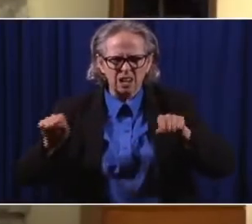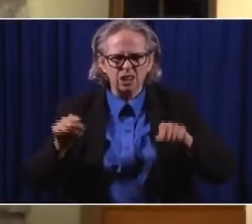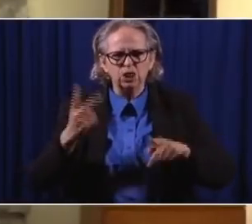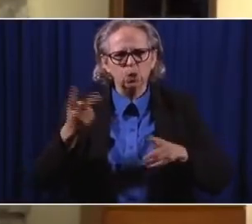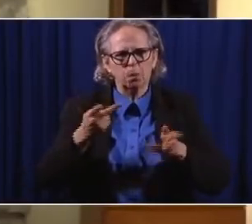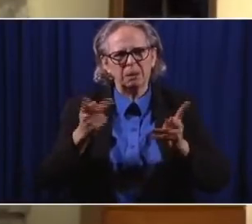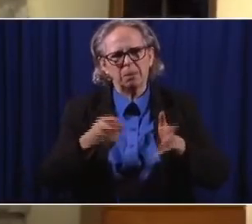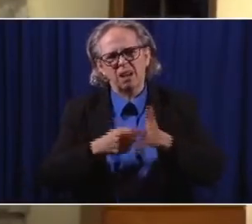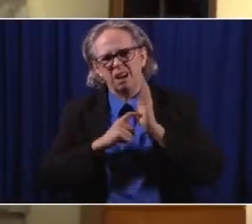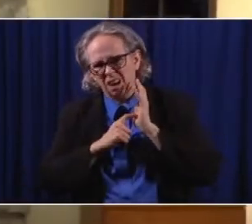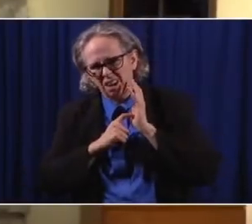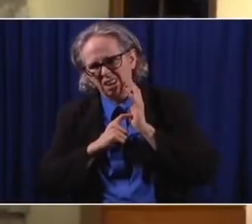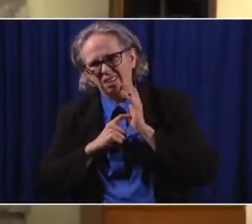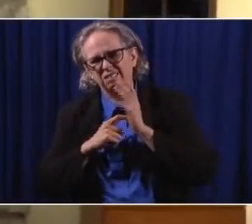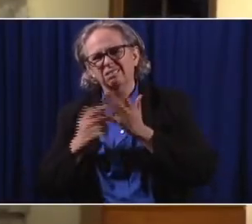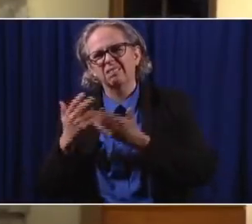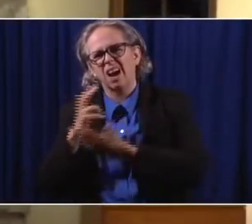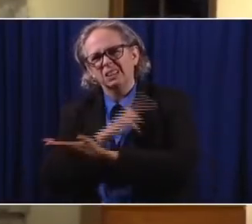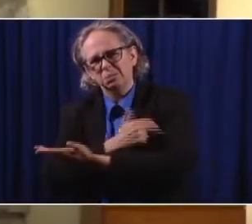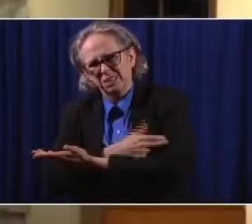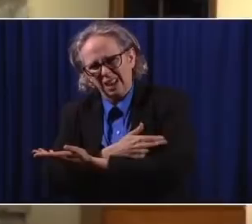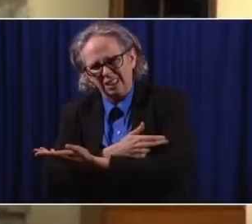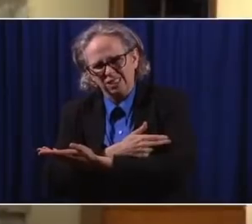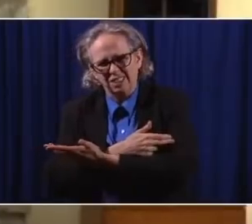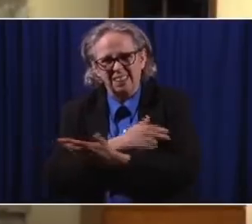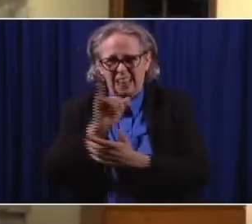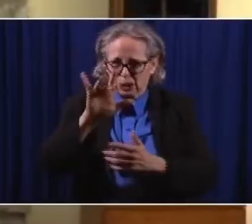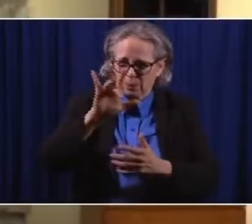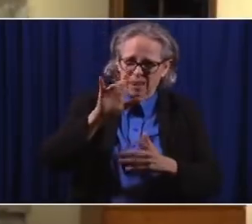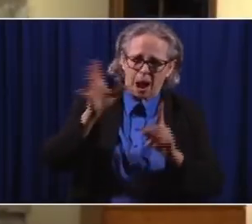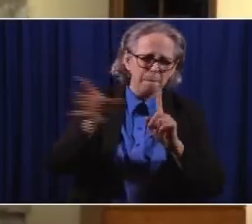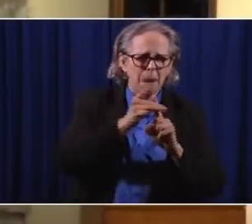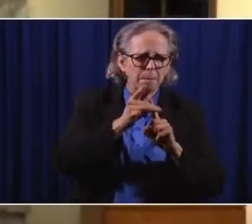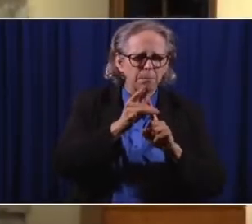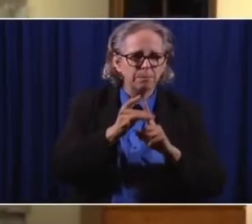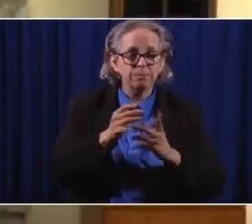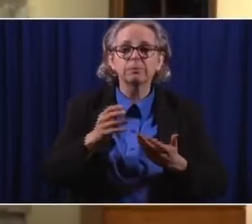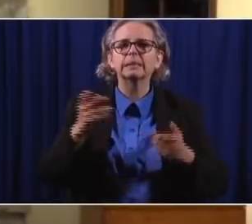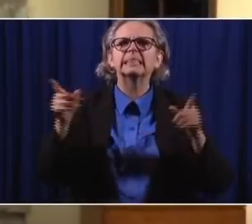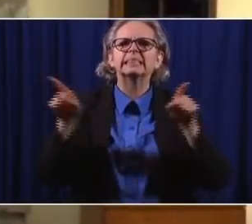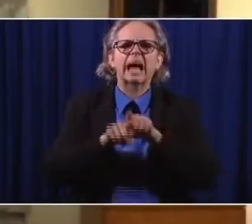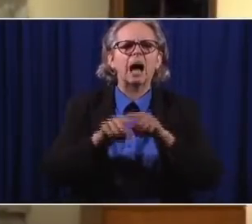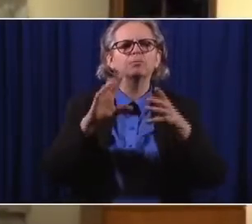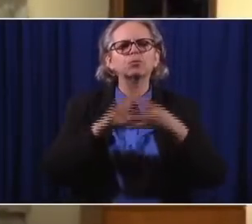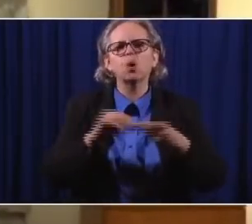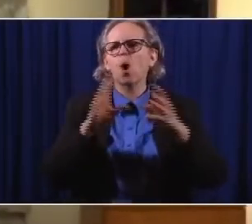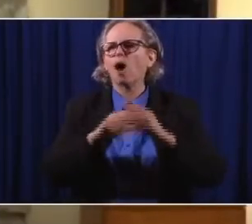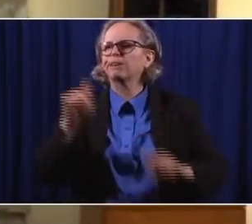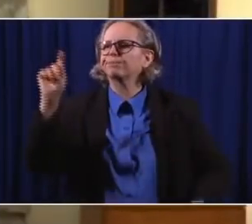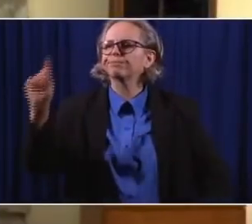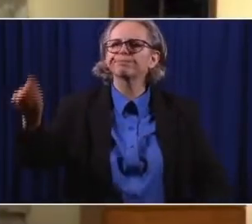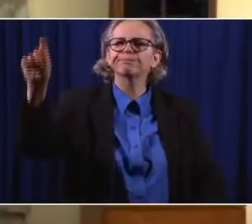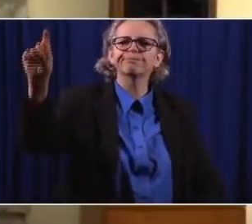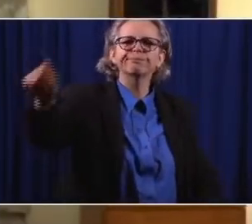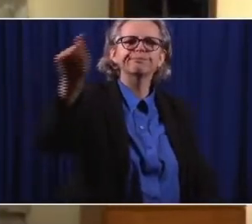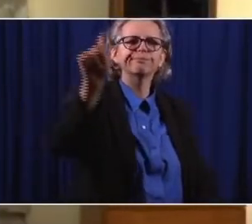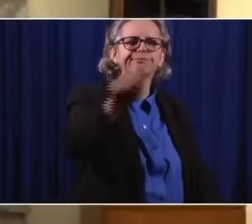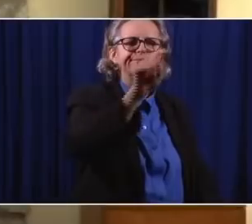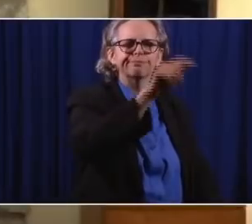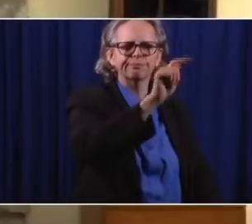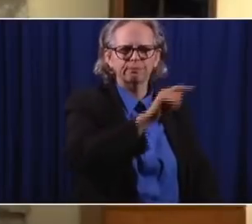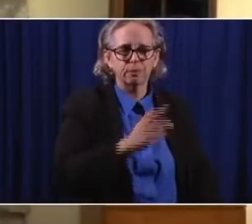These stories continue throughout the state. And again, it is when we let our guard